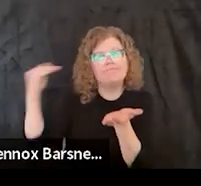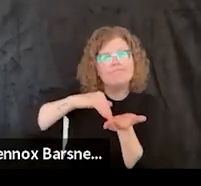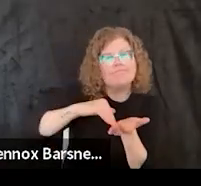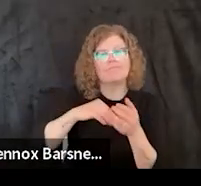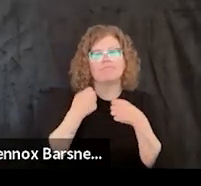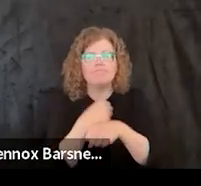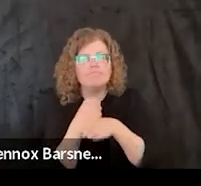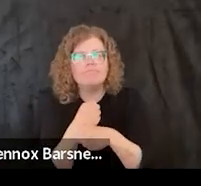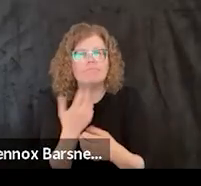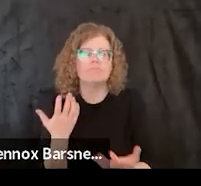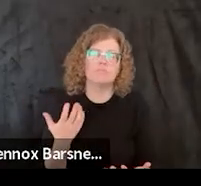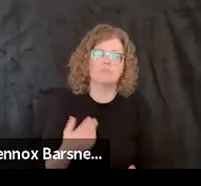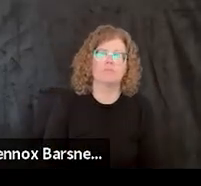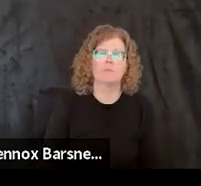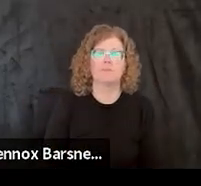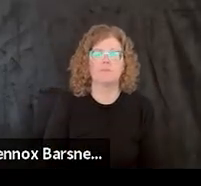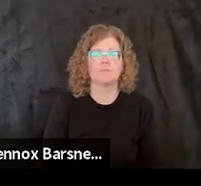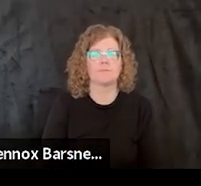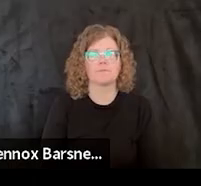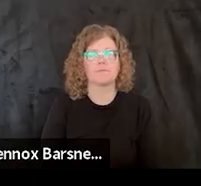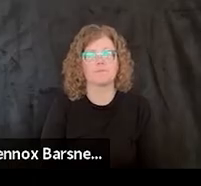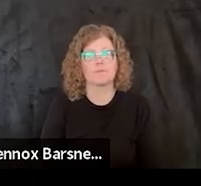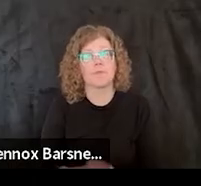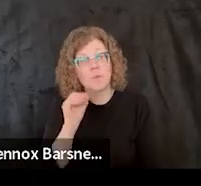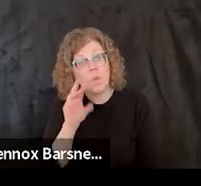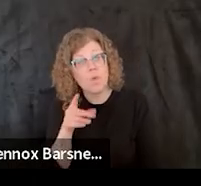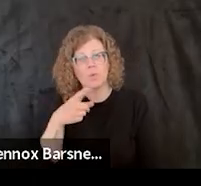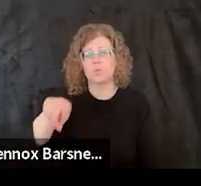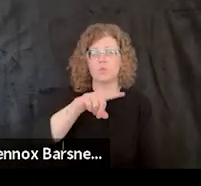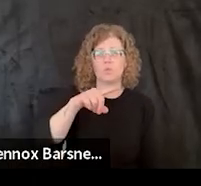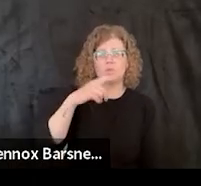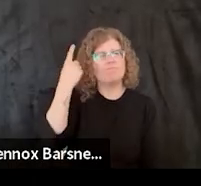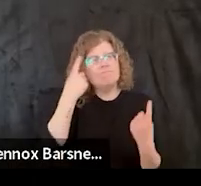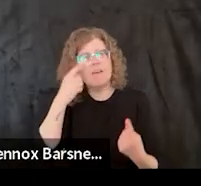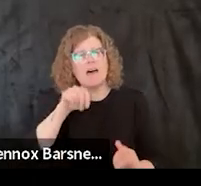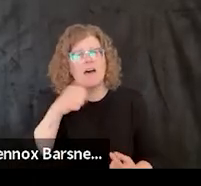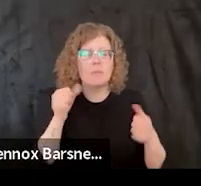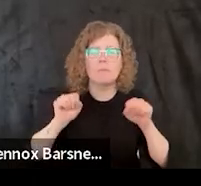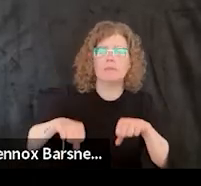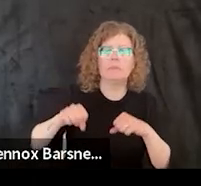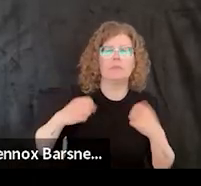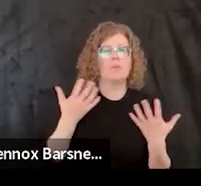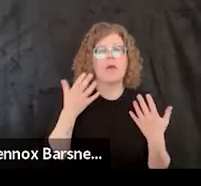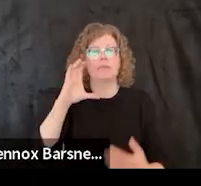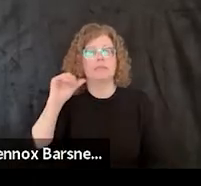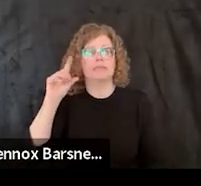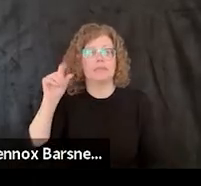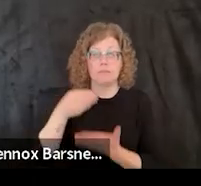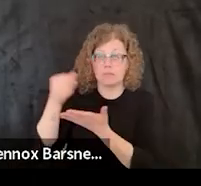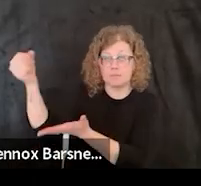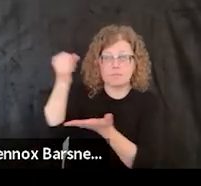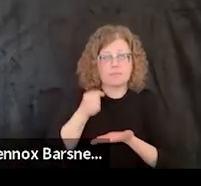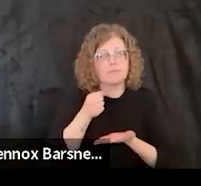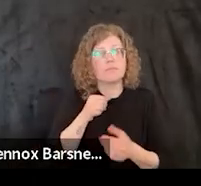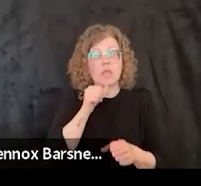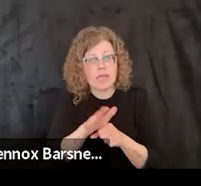Or you can think about the other funding sources and revenues to supplement your overall budget. It could